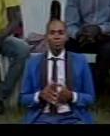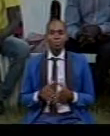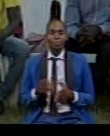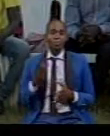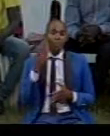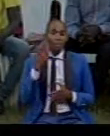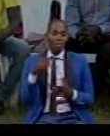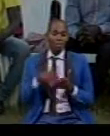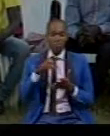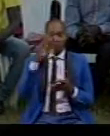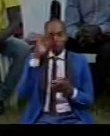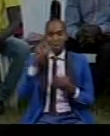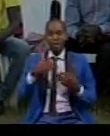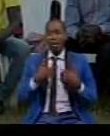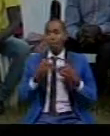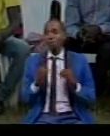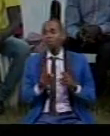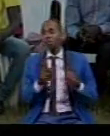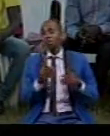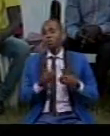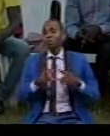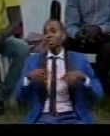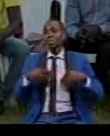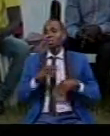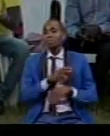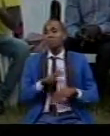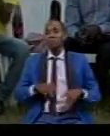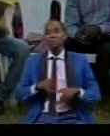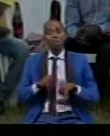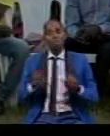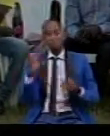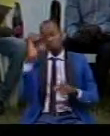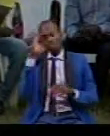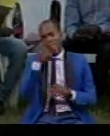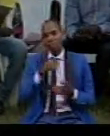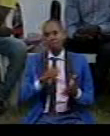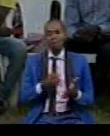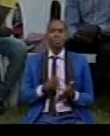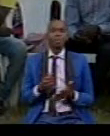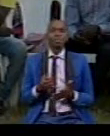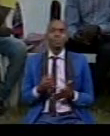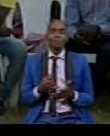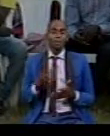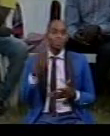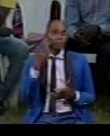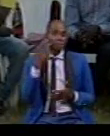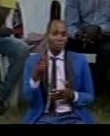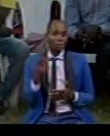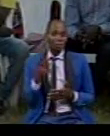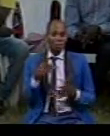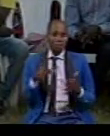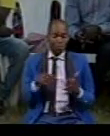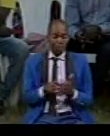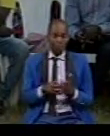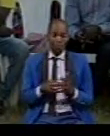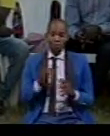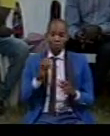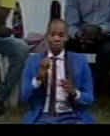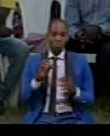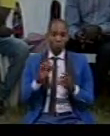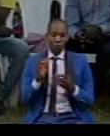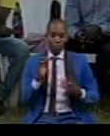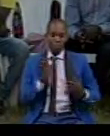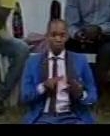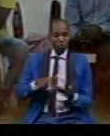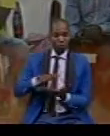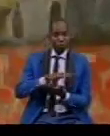our sickness may be healed, that our infirmity may be taken away. Look